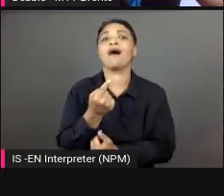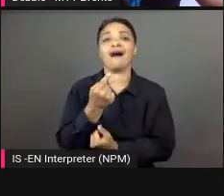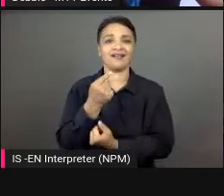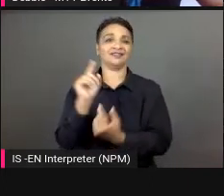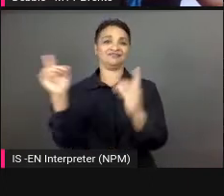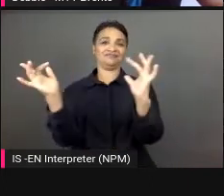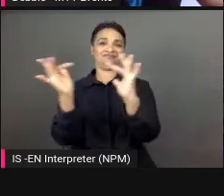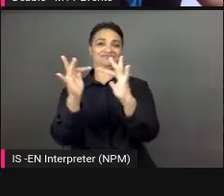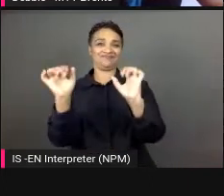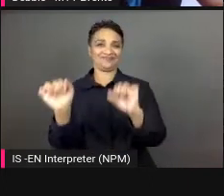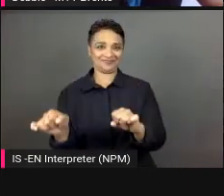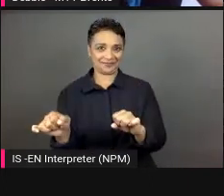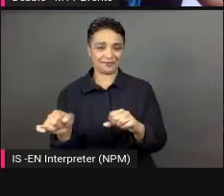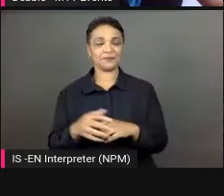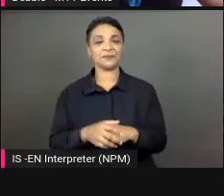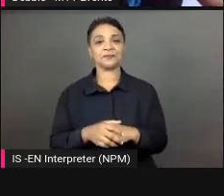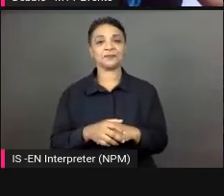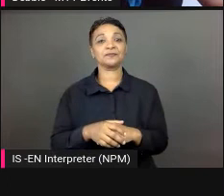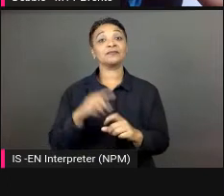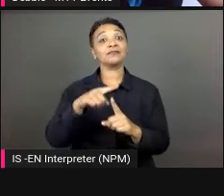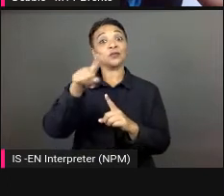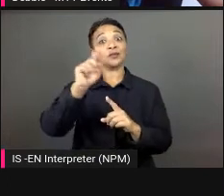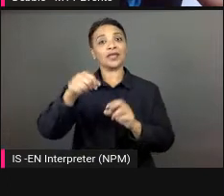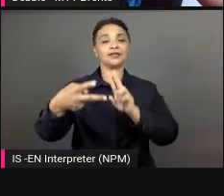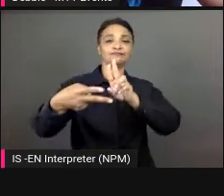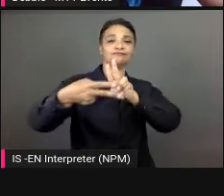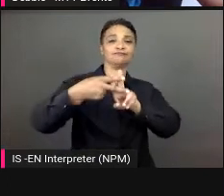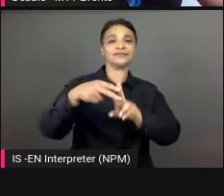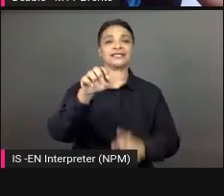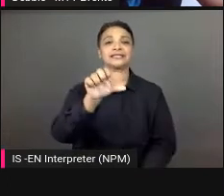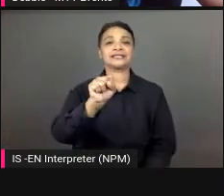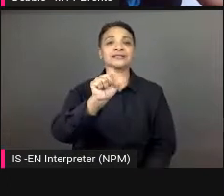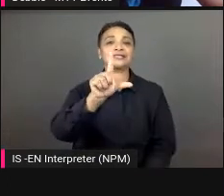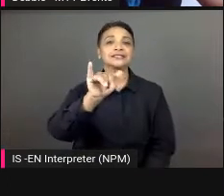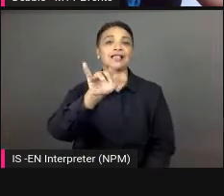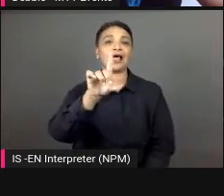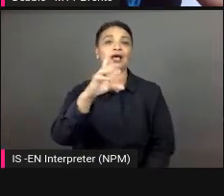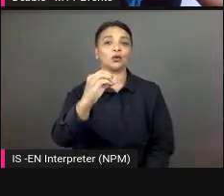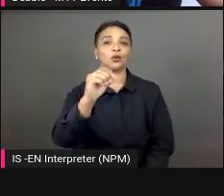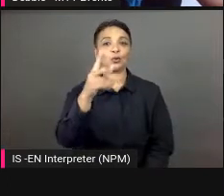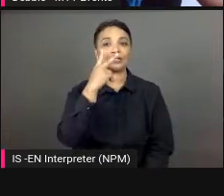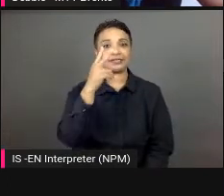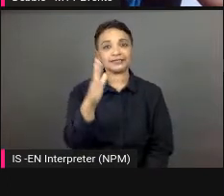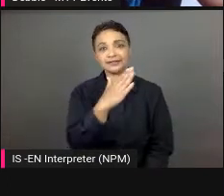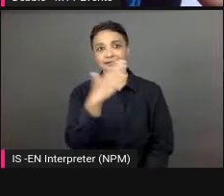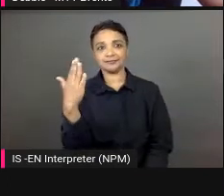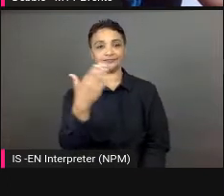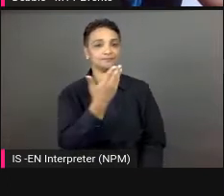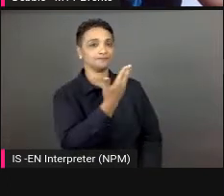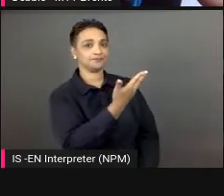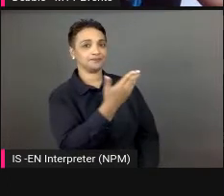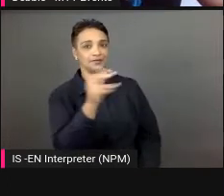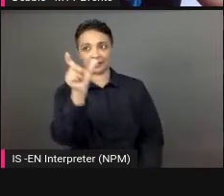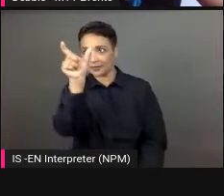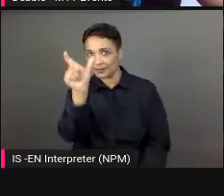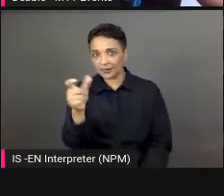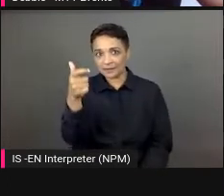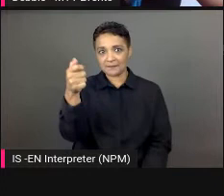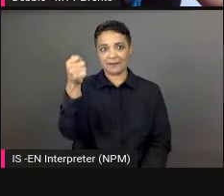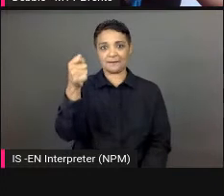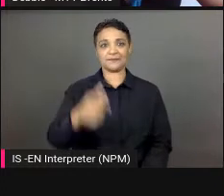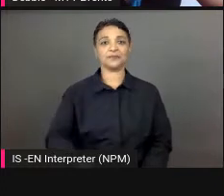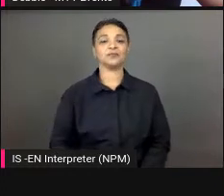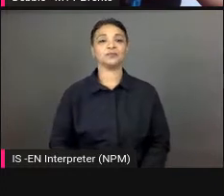to participate in the Slido polls, which you'll see they'll appear next to the chat feature. And finally,